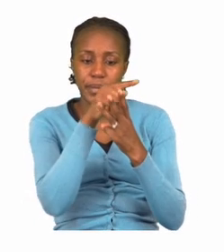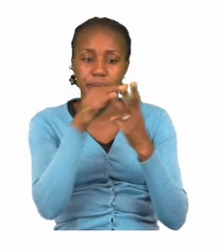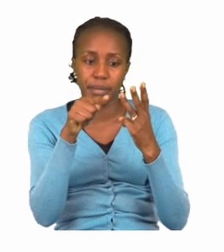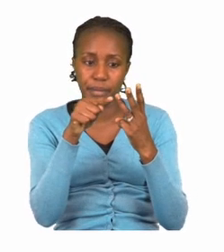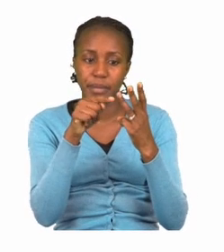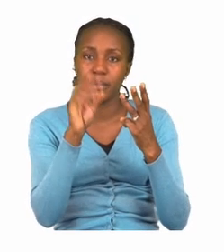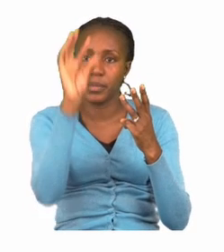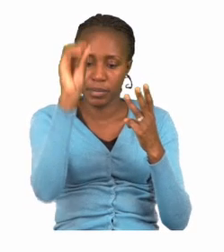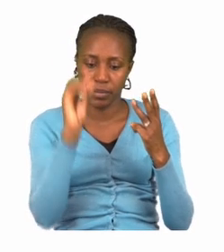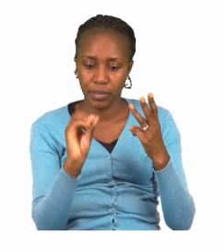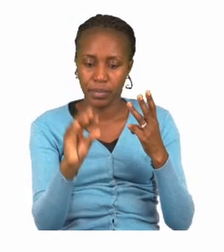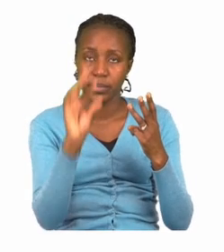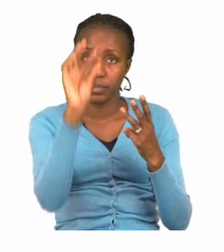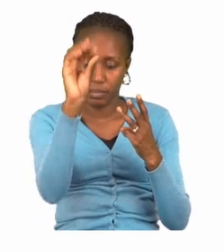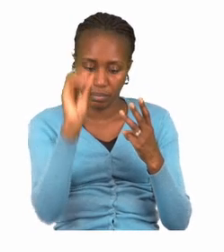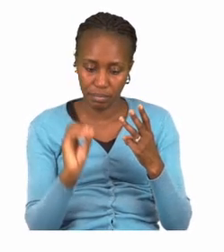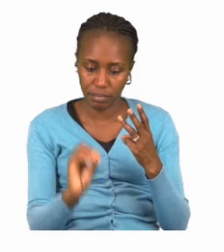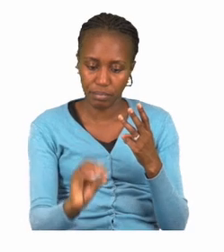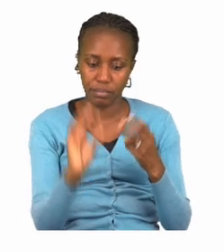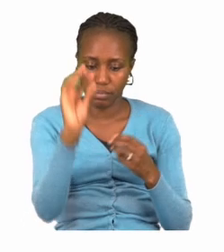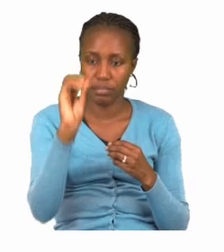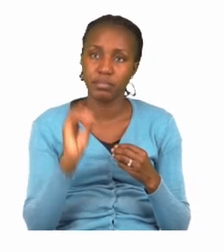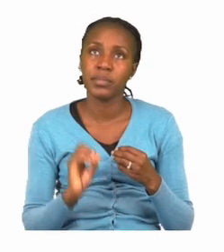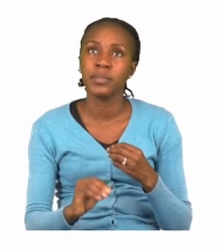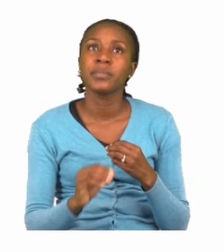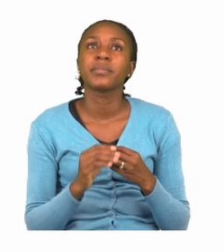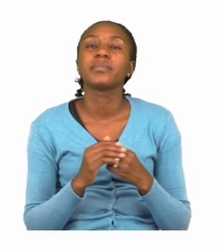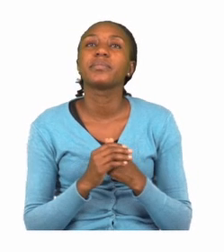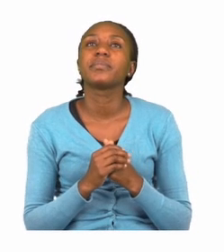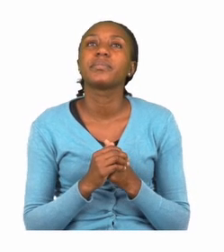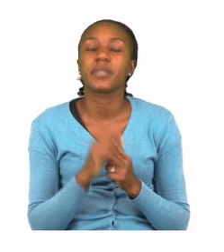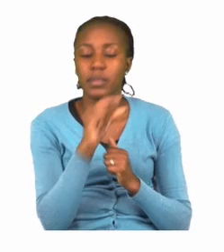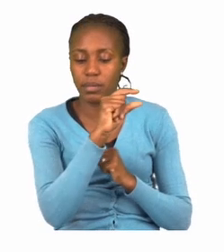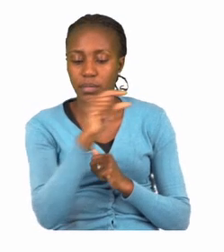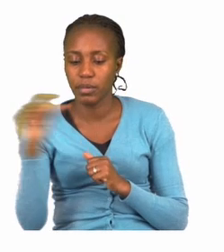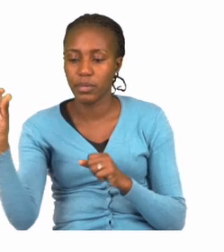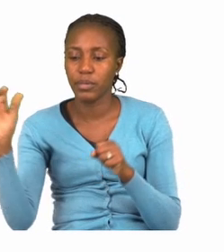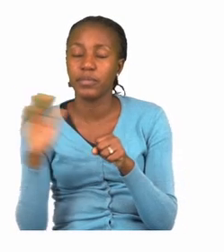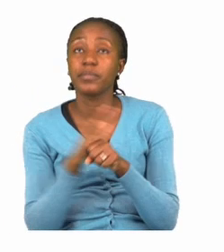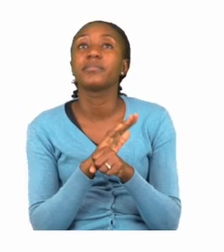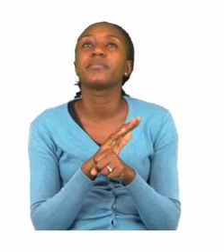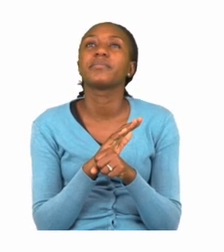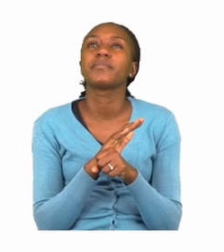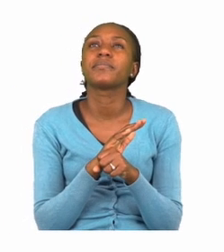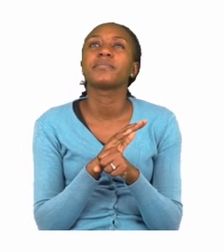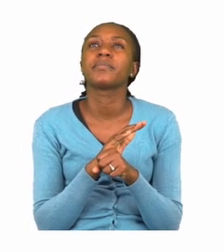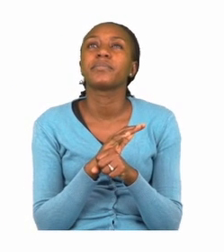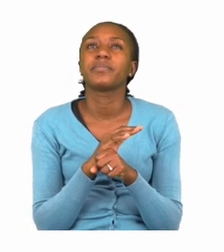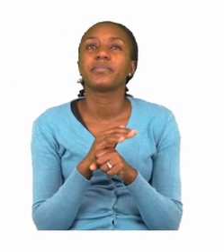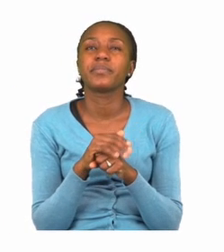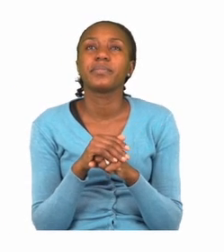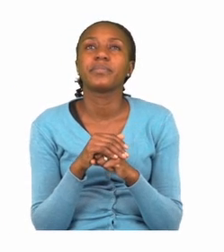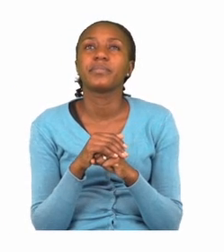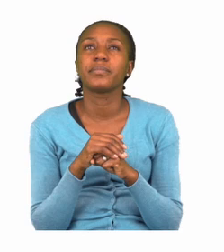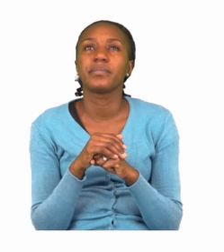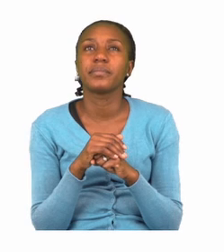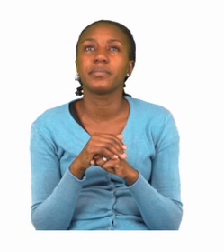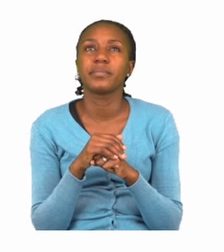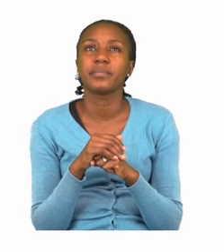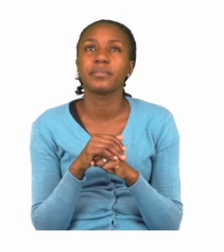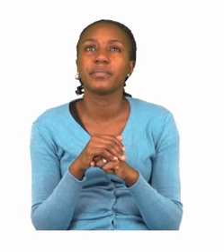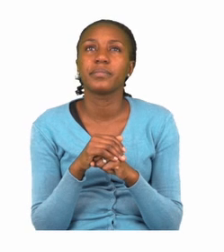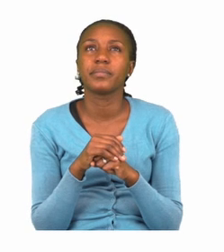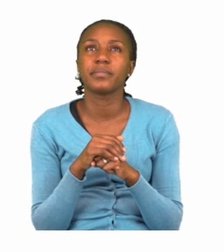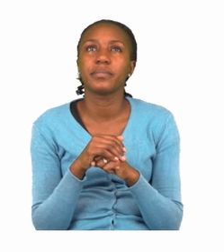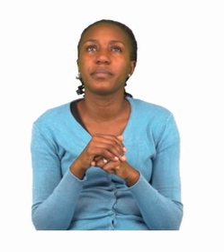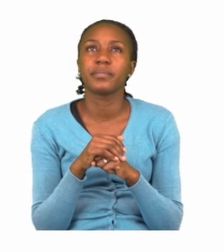the sentences. And these sentences or these words will then be done in the simple